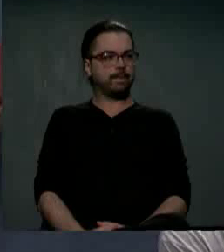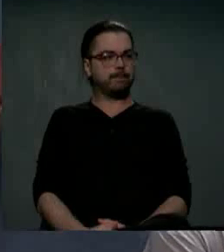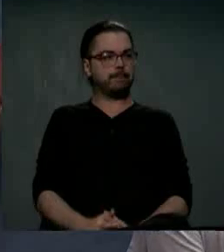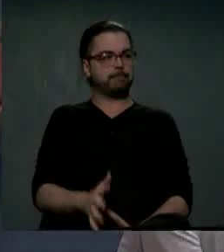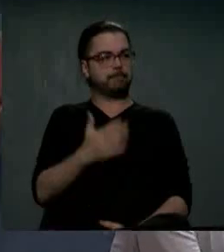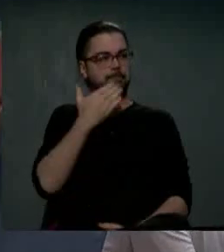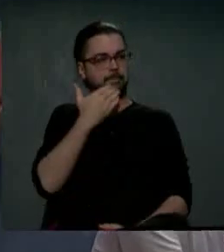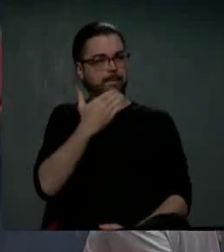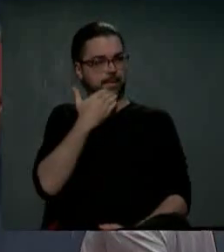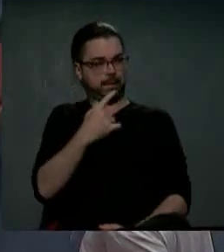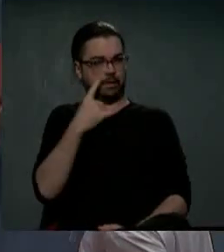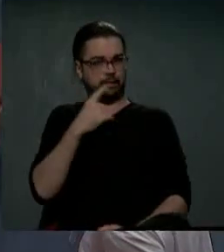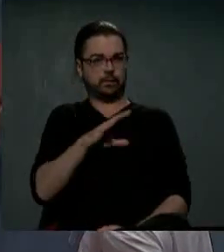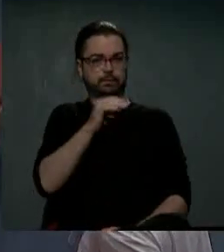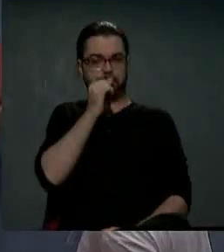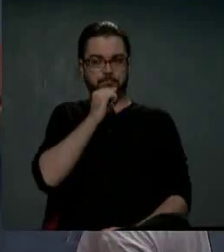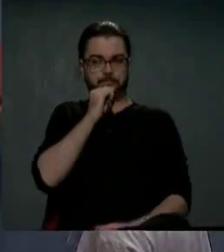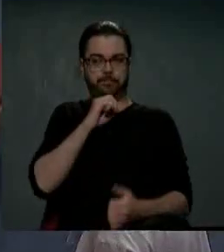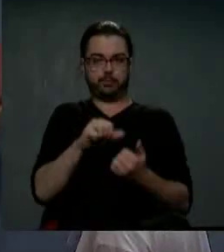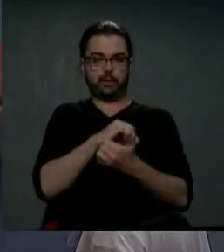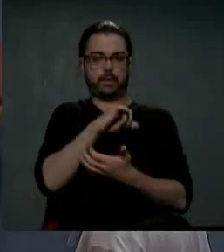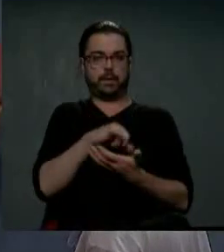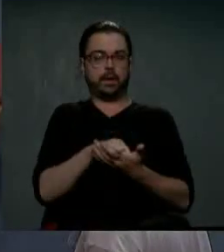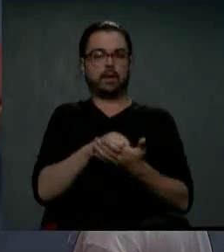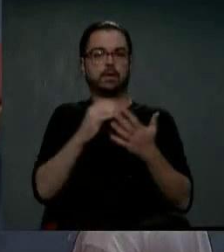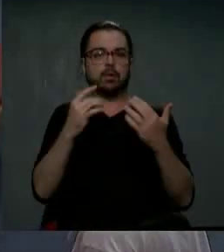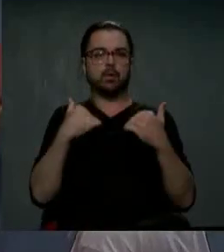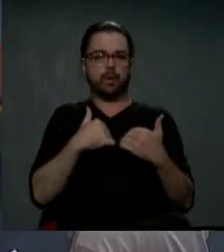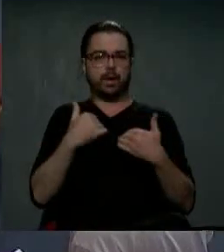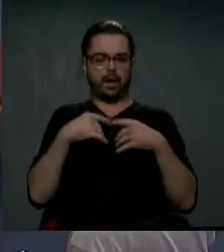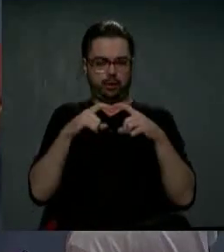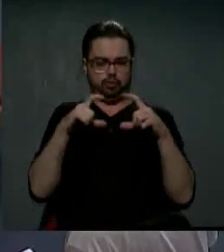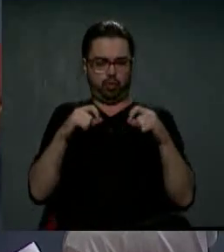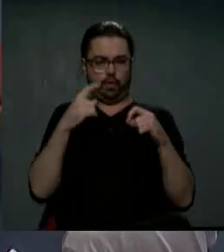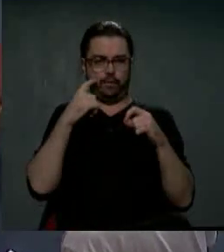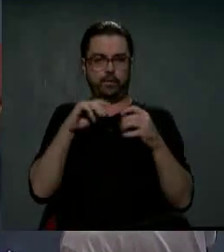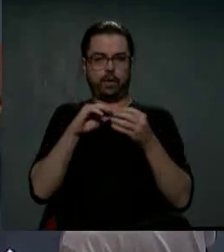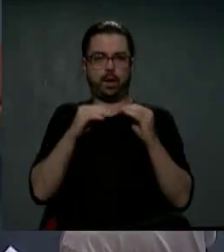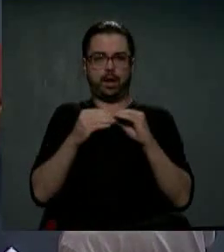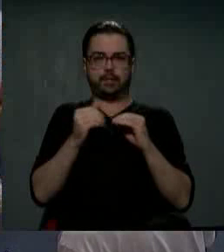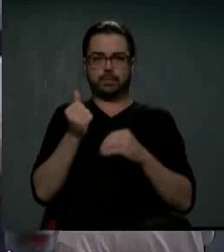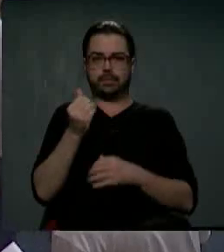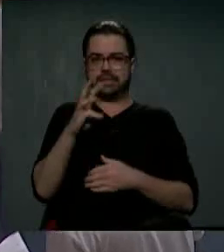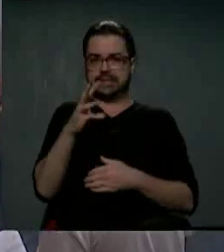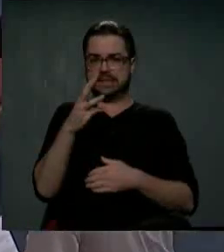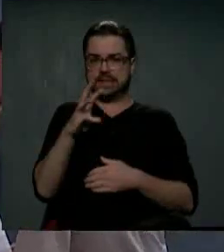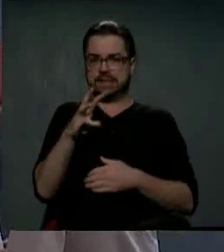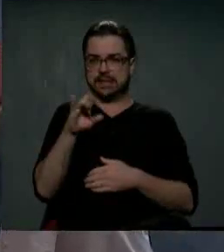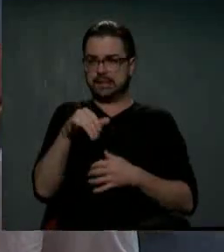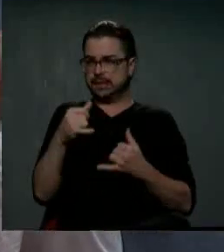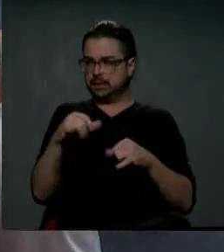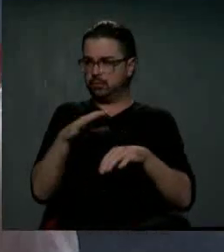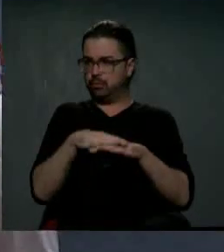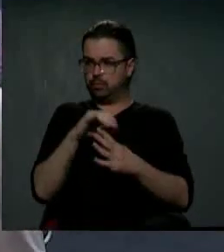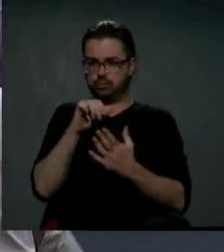Thank you for your forbearance on that. We had a card for item 16. Is that still on regular